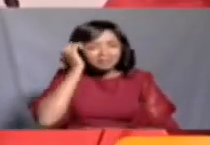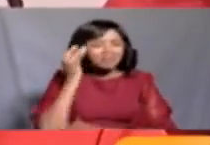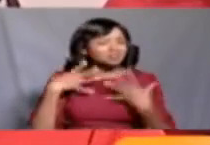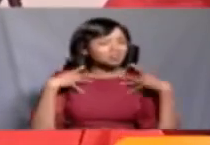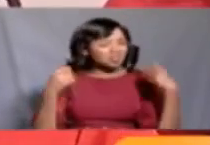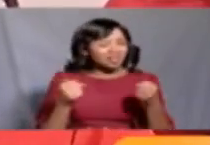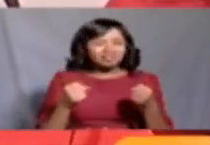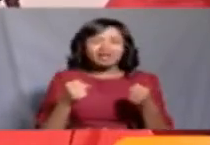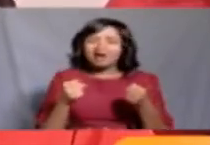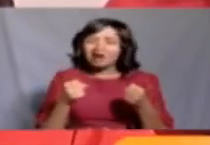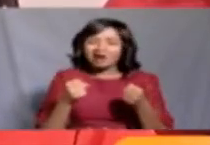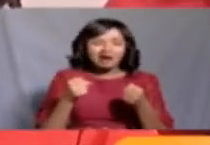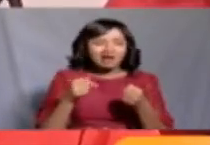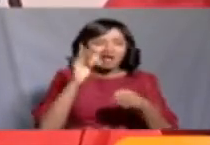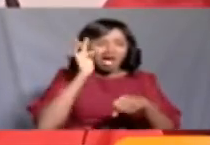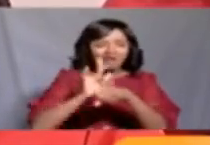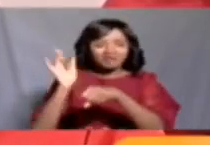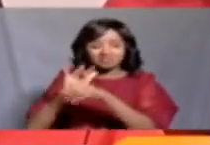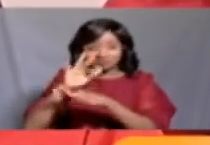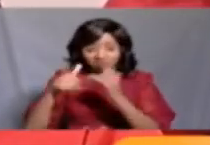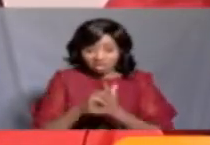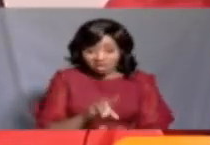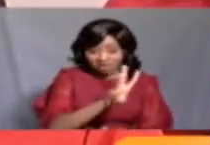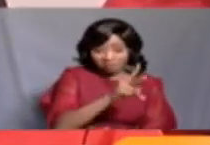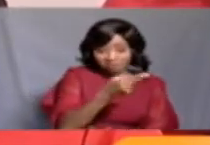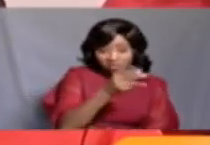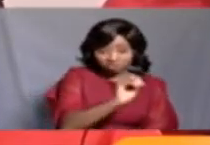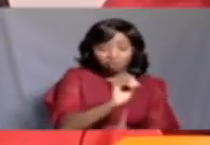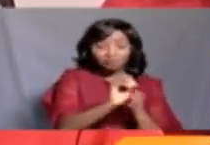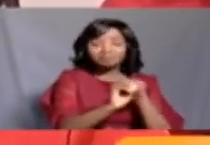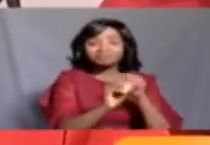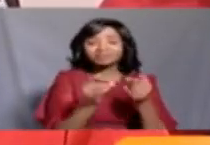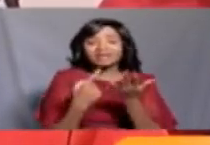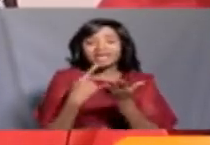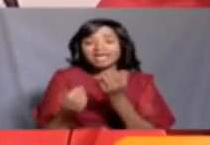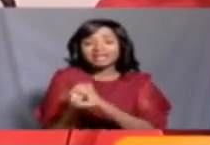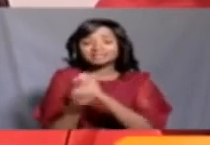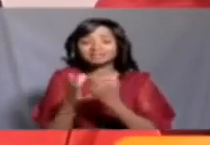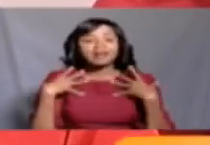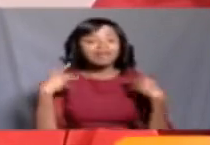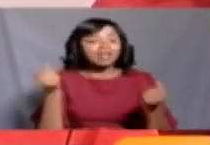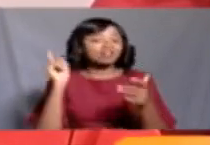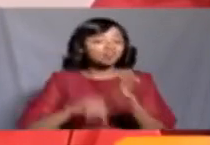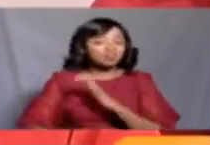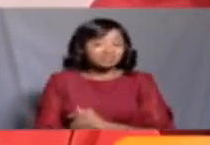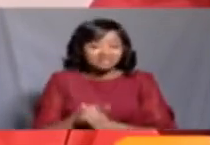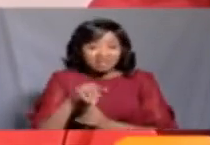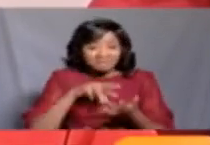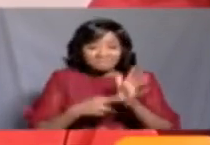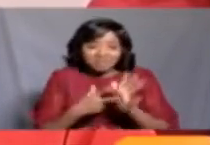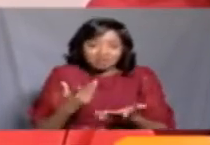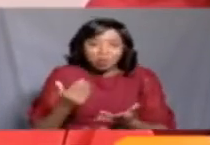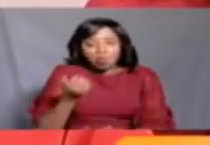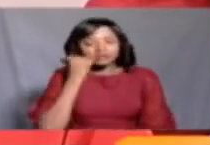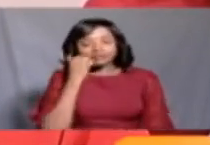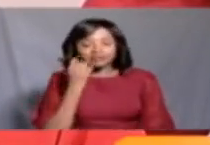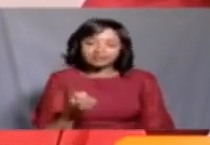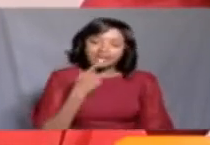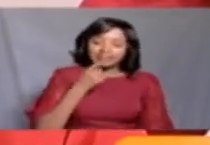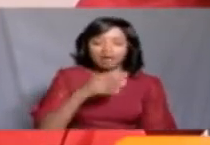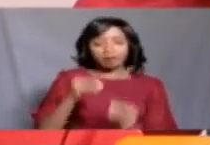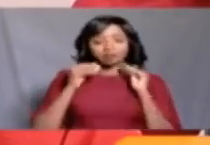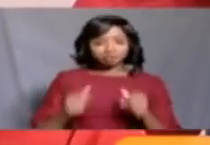cuts across. The World Health Organization describes health as not just the treatment of illnesses, but